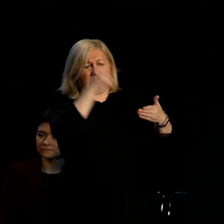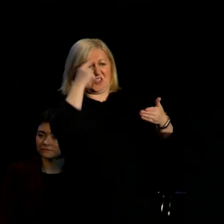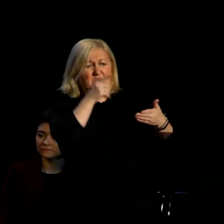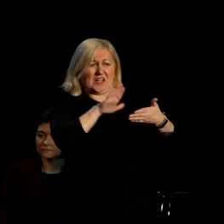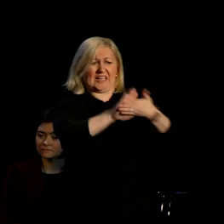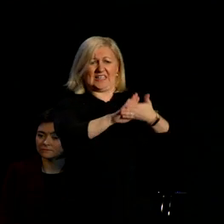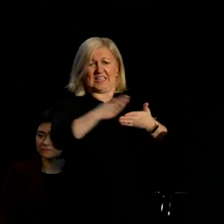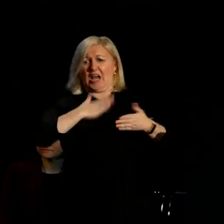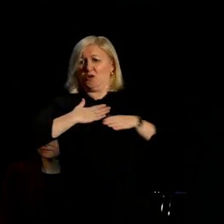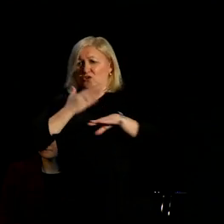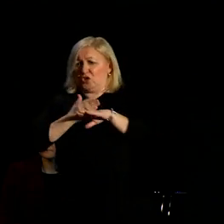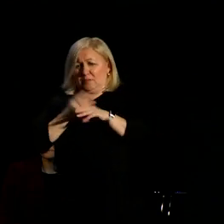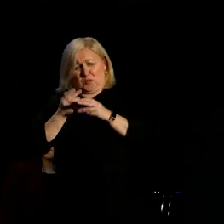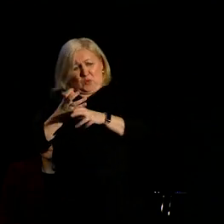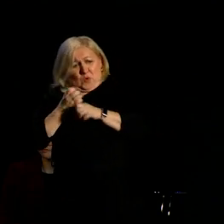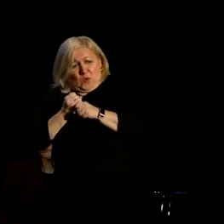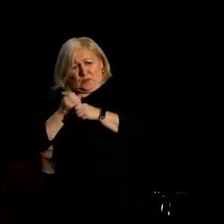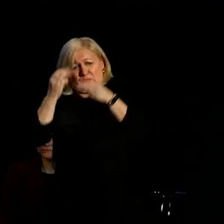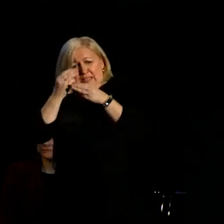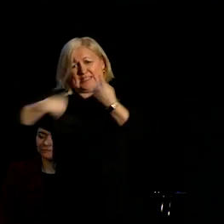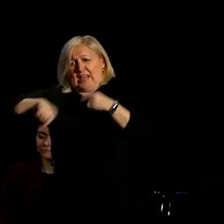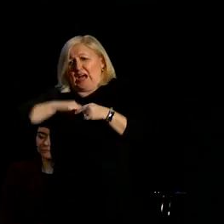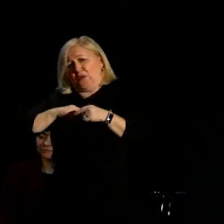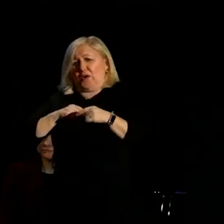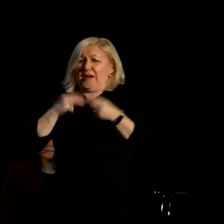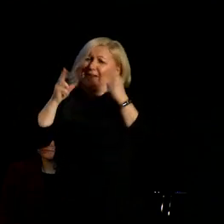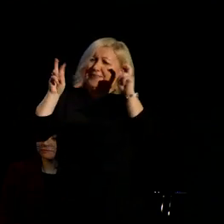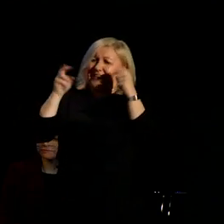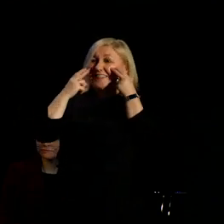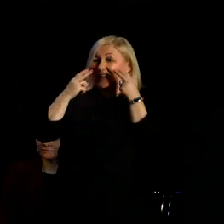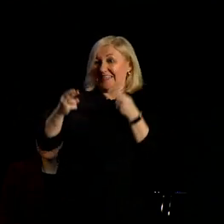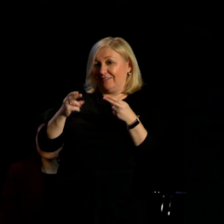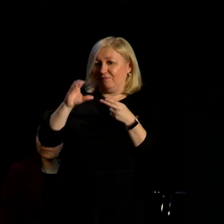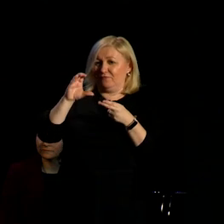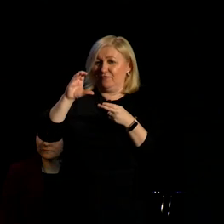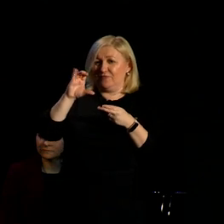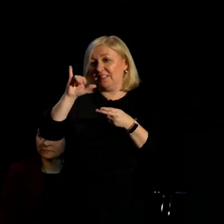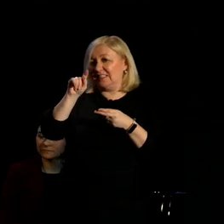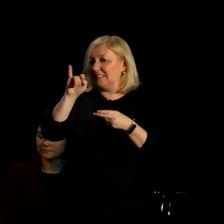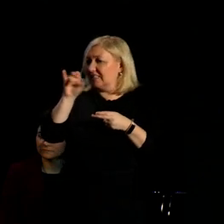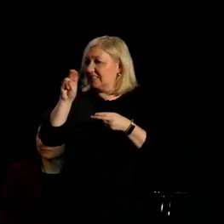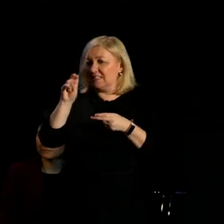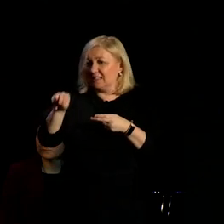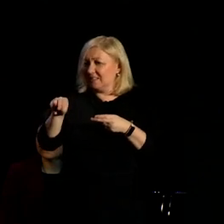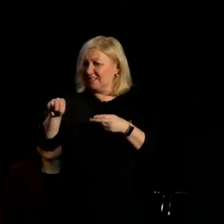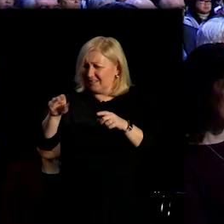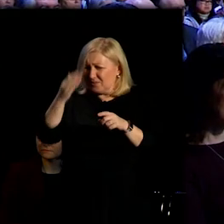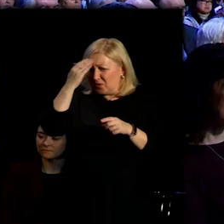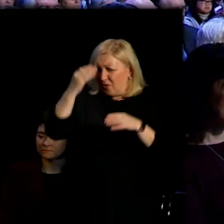native citizens. All of these being allegations rejected again and again by empirical